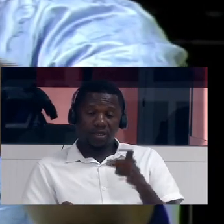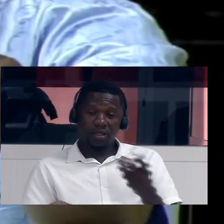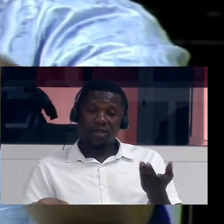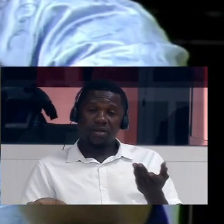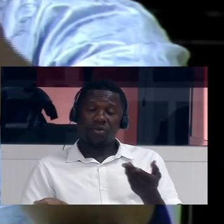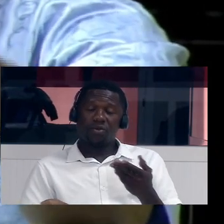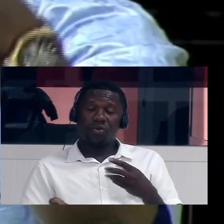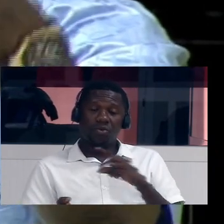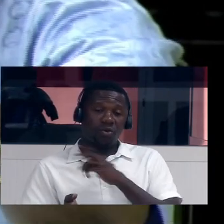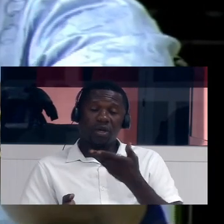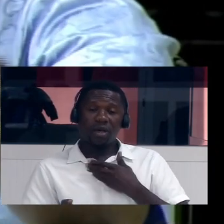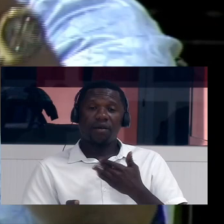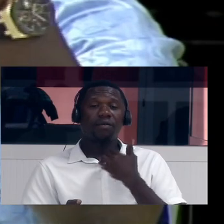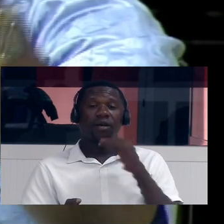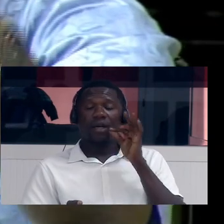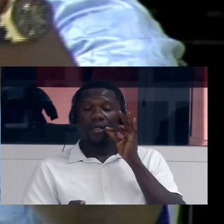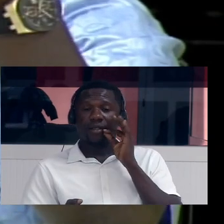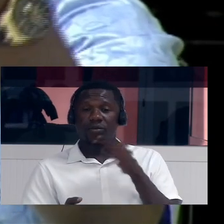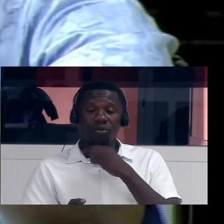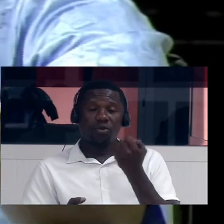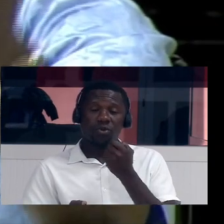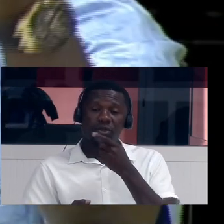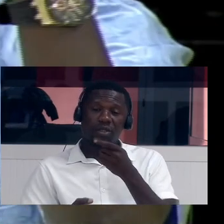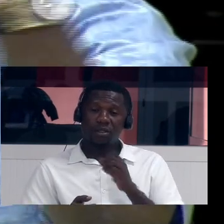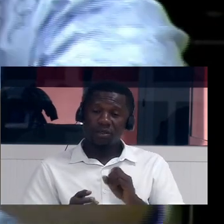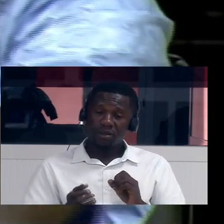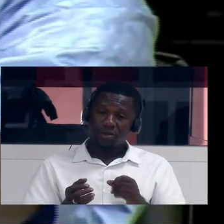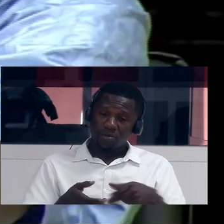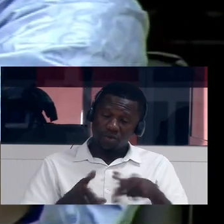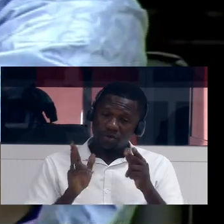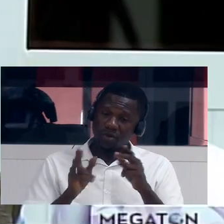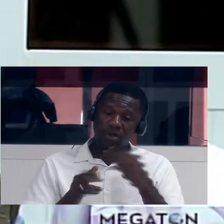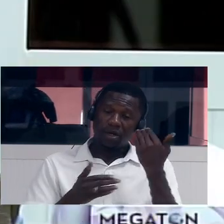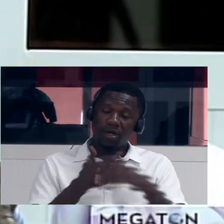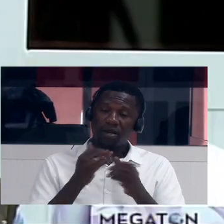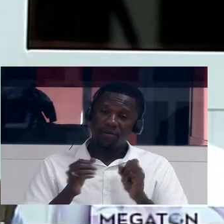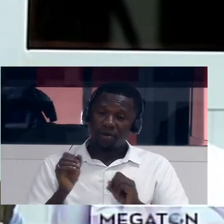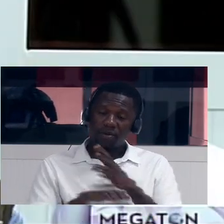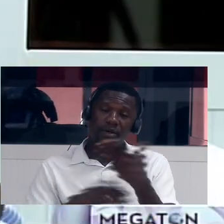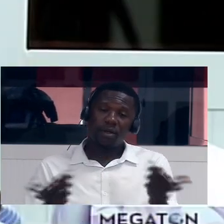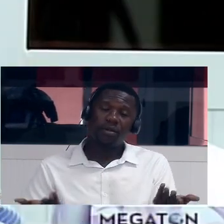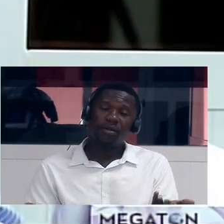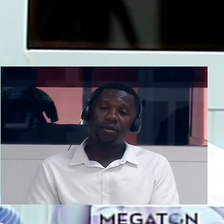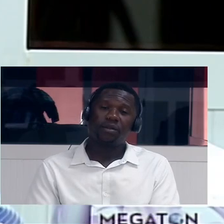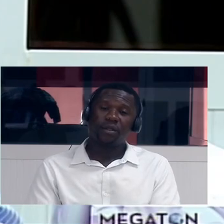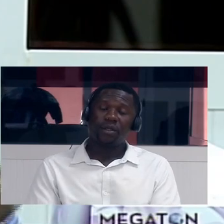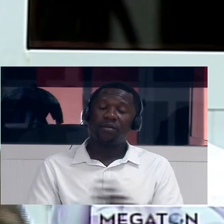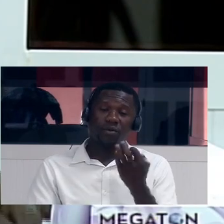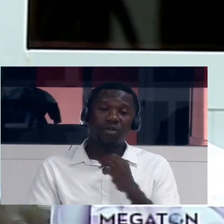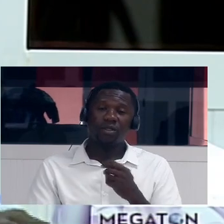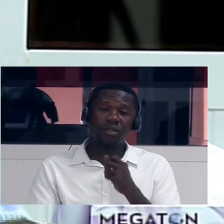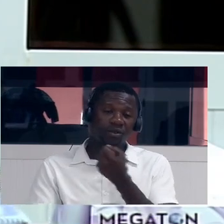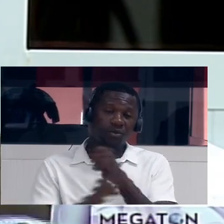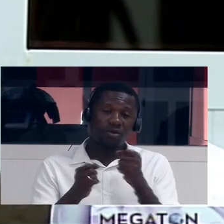get answers because this procedure was never applied. Counsel, if it was not under the circumstances under which we were working,